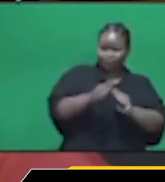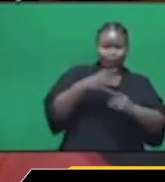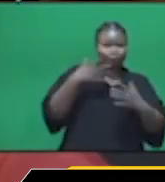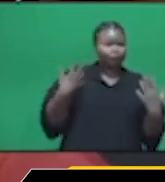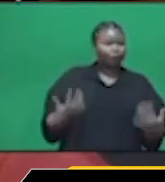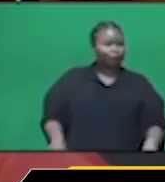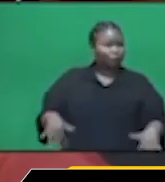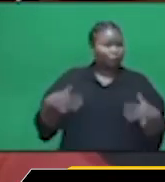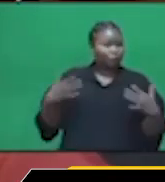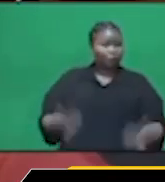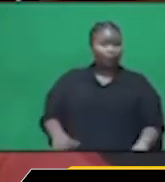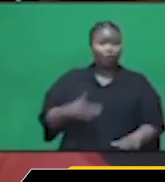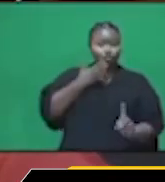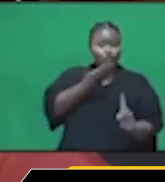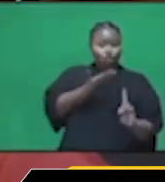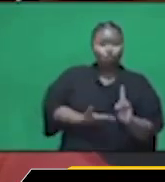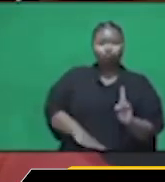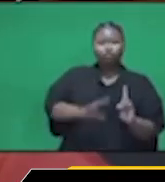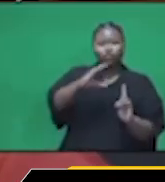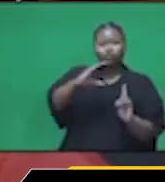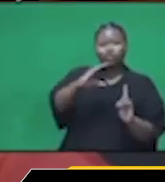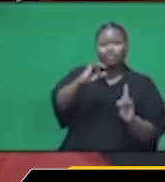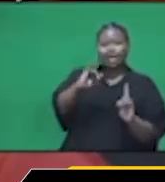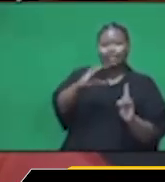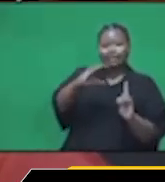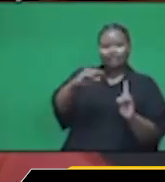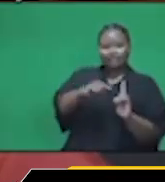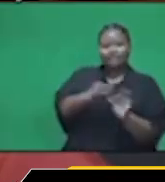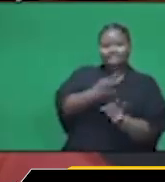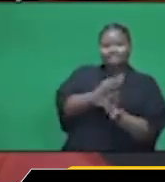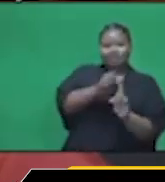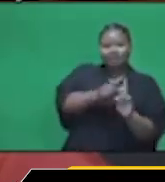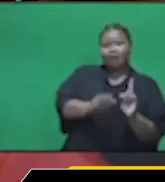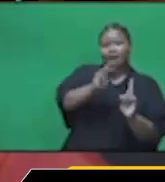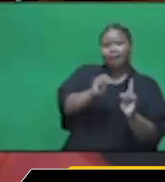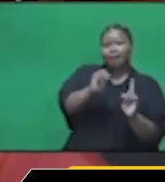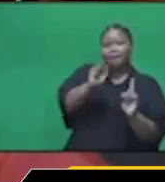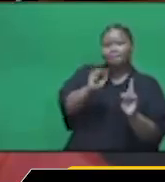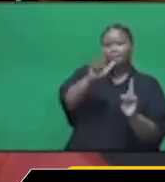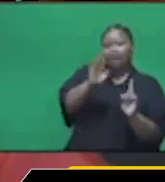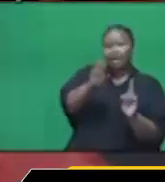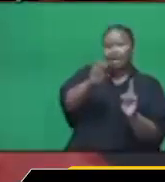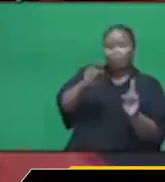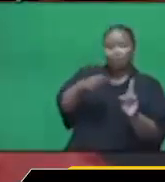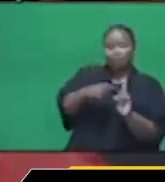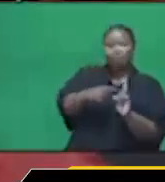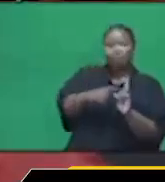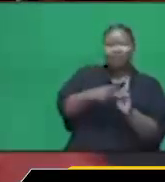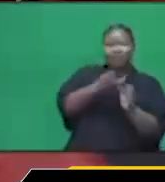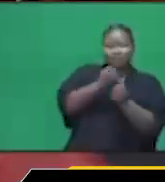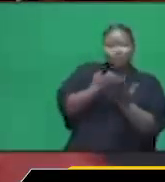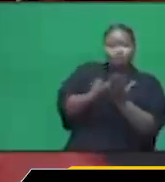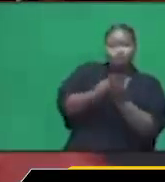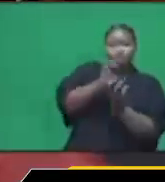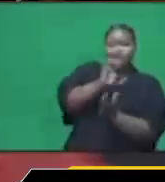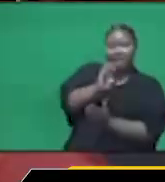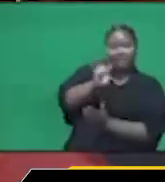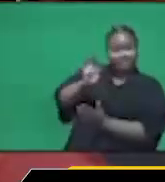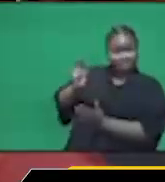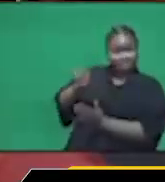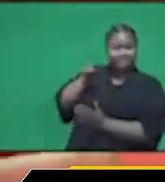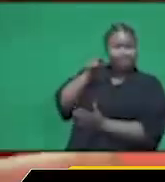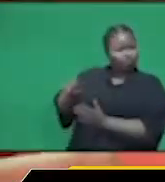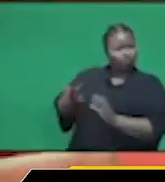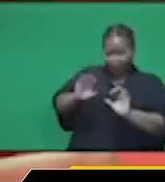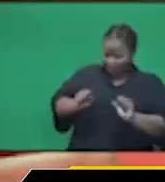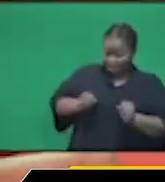to the Commander-in-Chief, Ndate Sello Julius Malema, and the economic freedom fighters is to remain steadfast